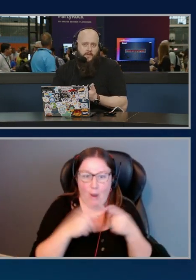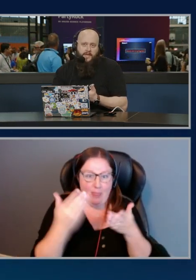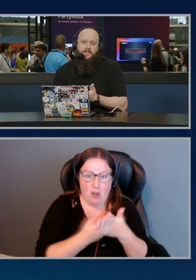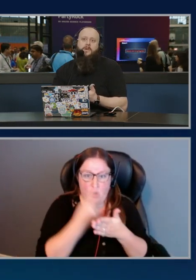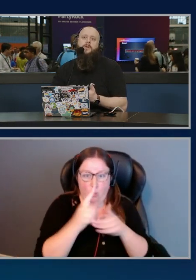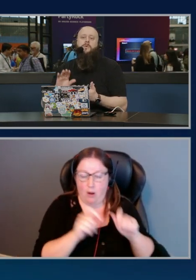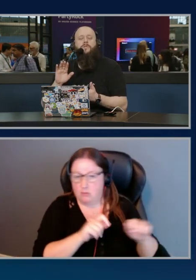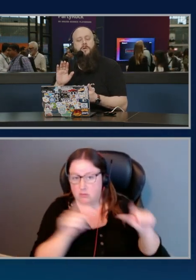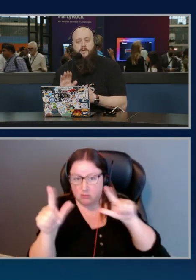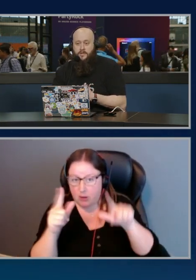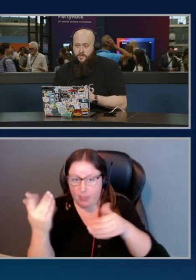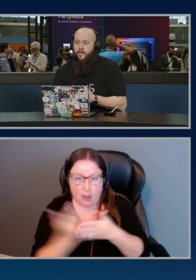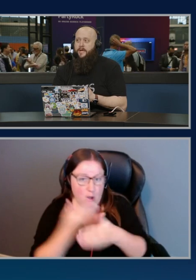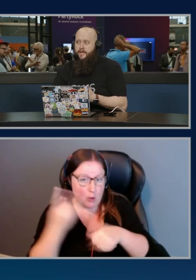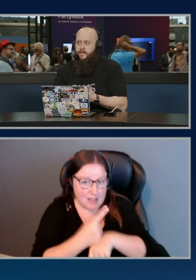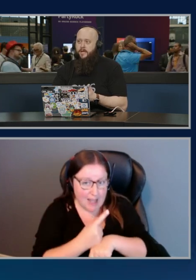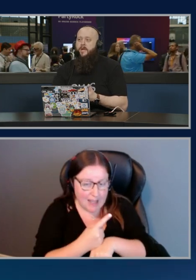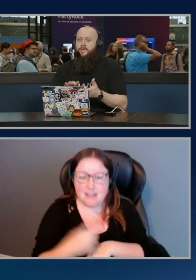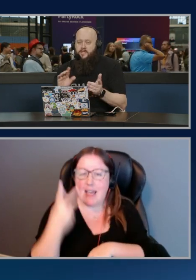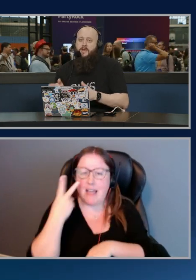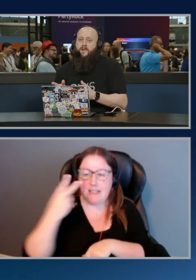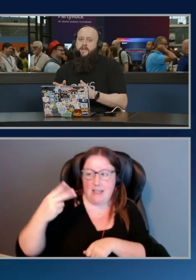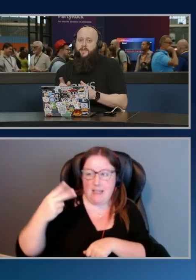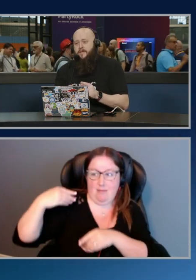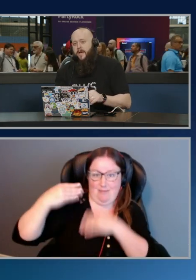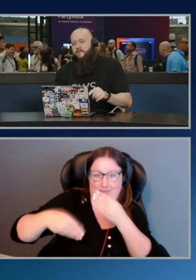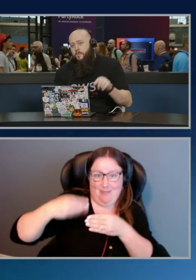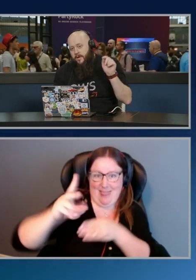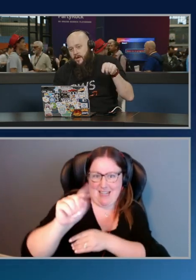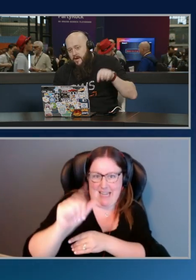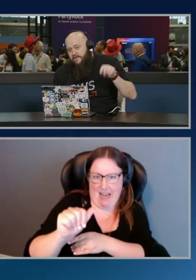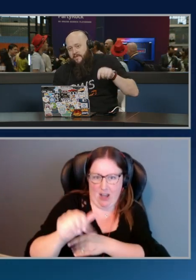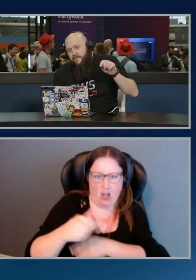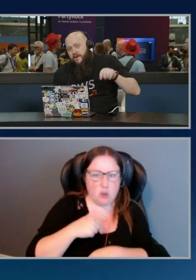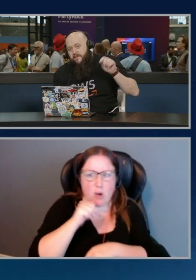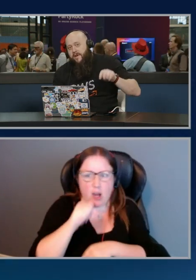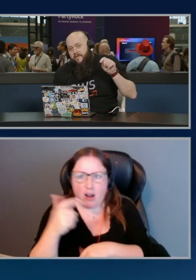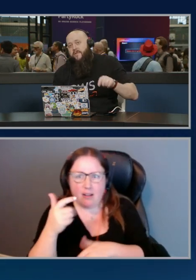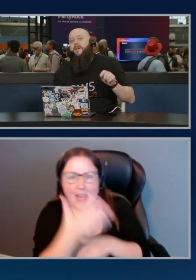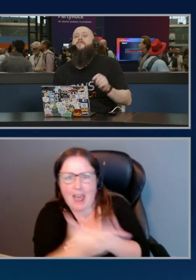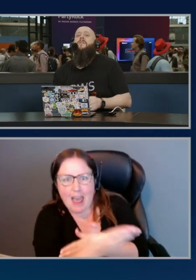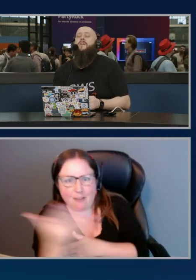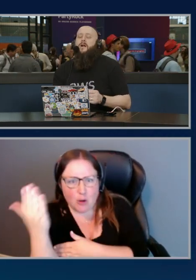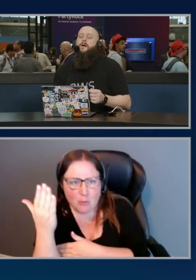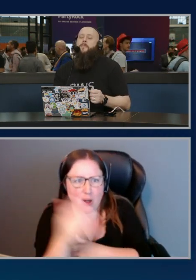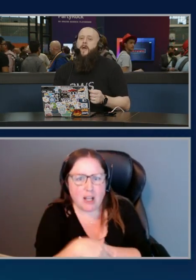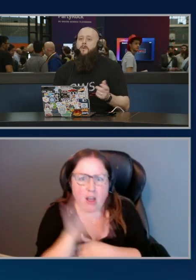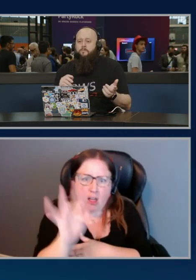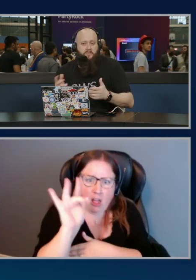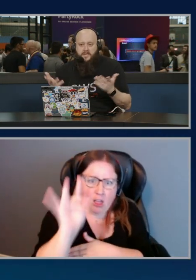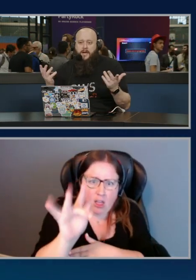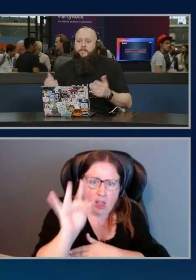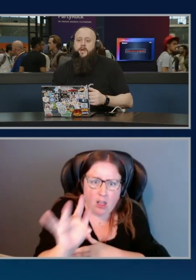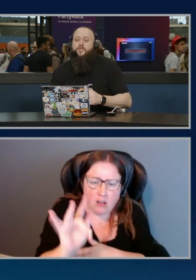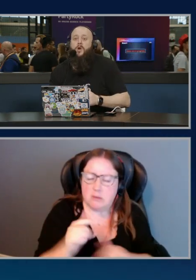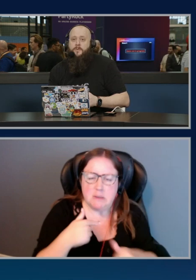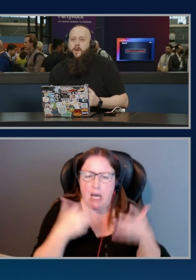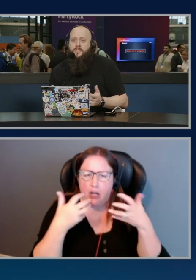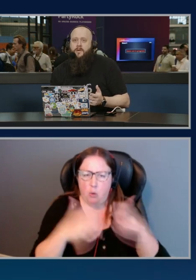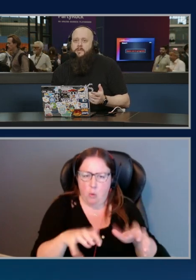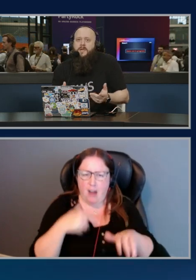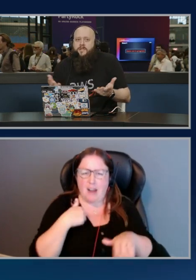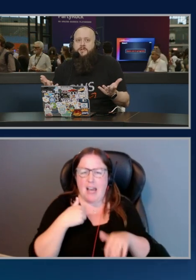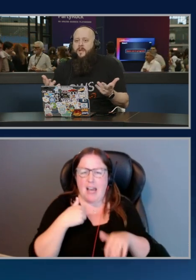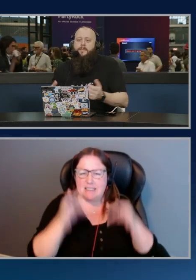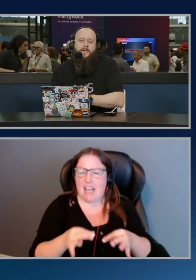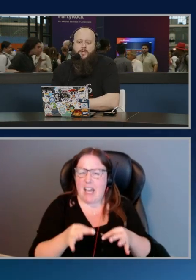what the new dates are, and also look at the historic data. So instead of like sitting there every morning going F5, F5, F5, F5, I decided, let me go scrape the